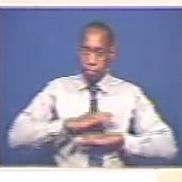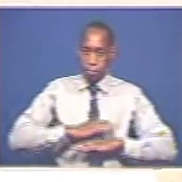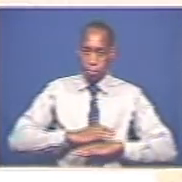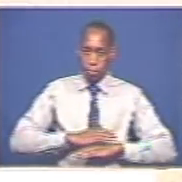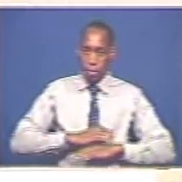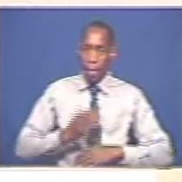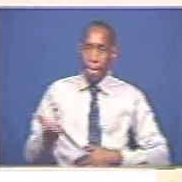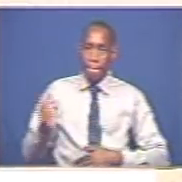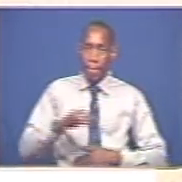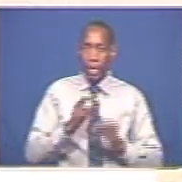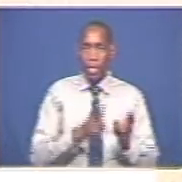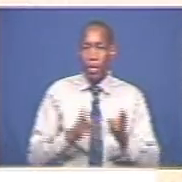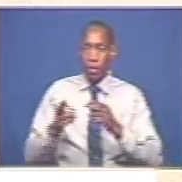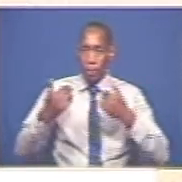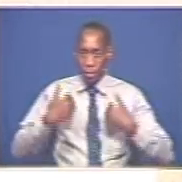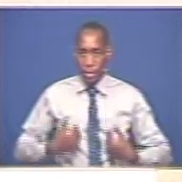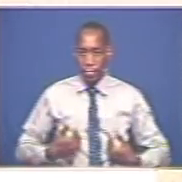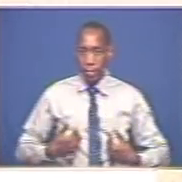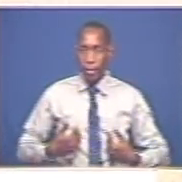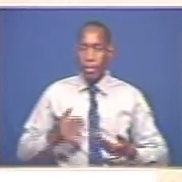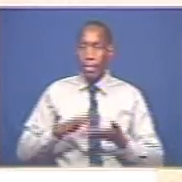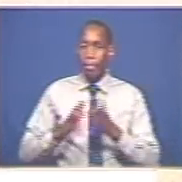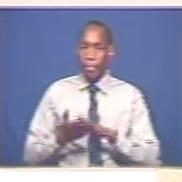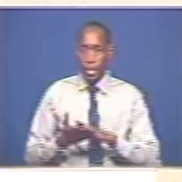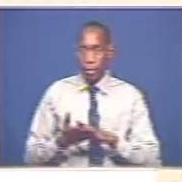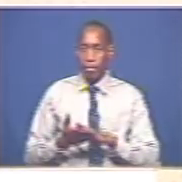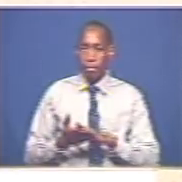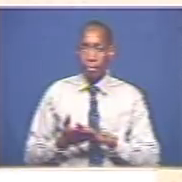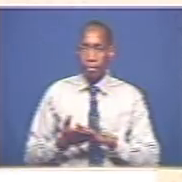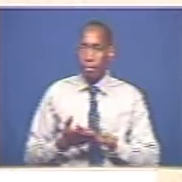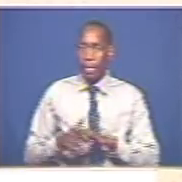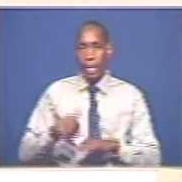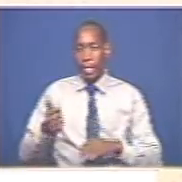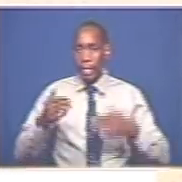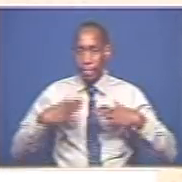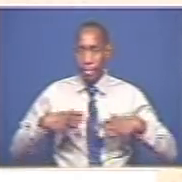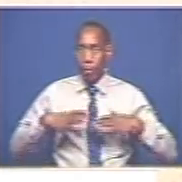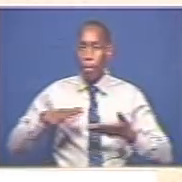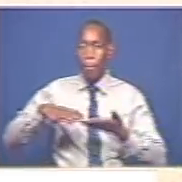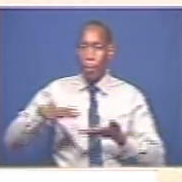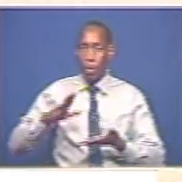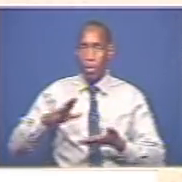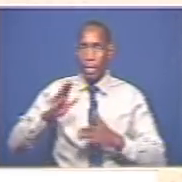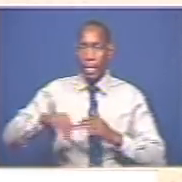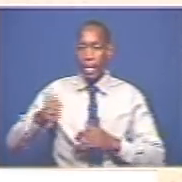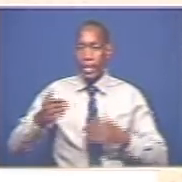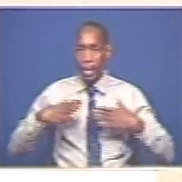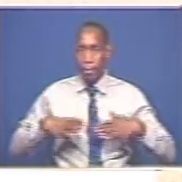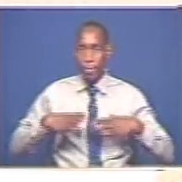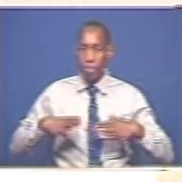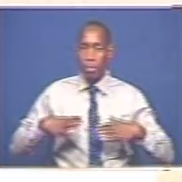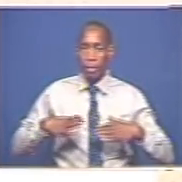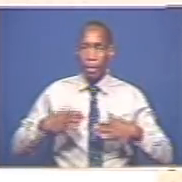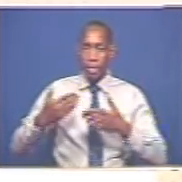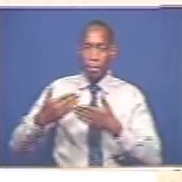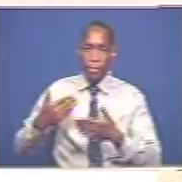normal self. Yeah. And you become as productive as anyone else, even more productive as other people. Yeah. Yeah, because there's a time